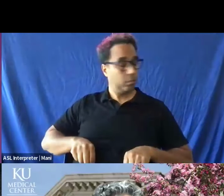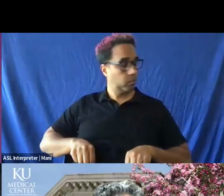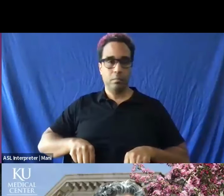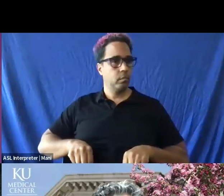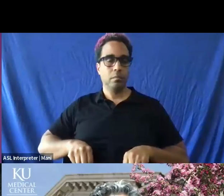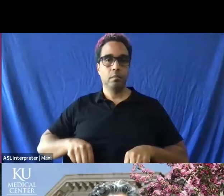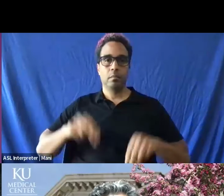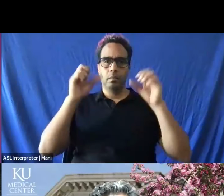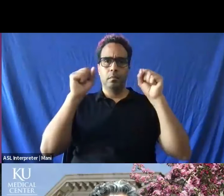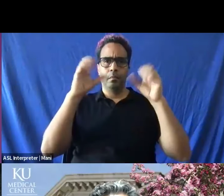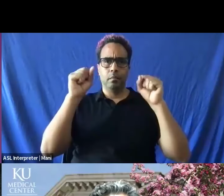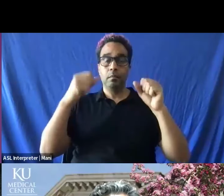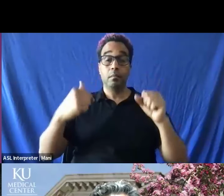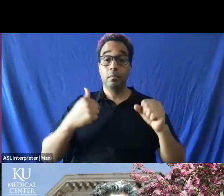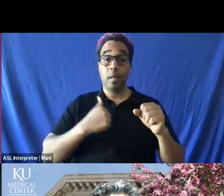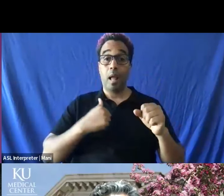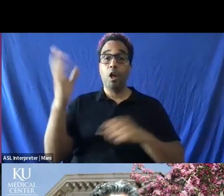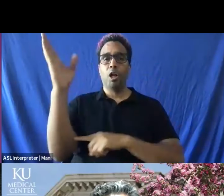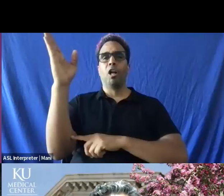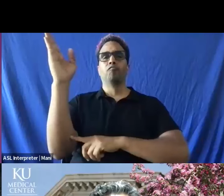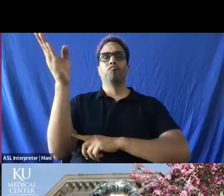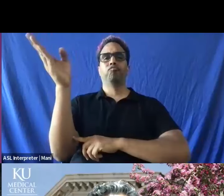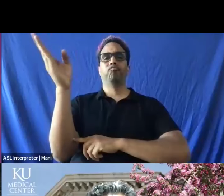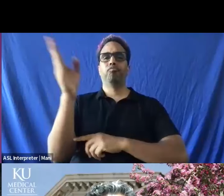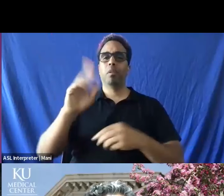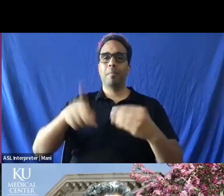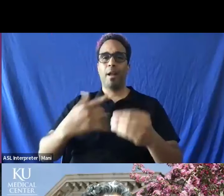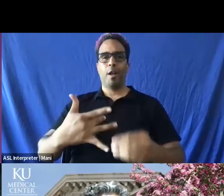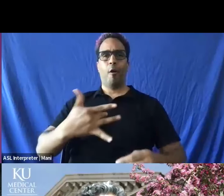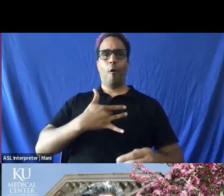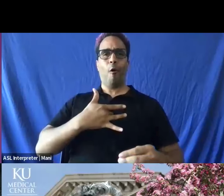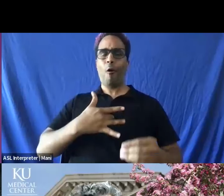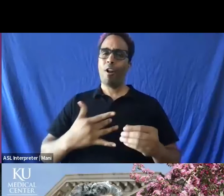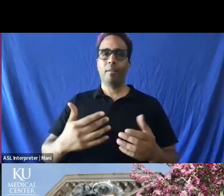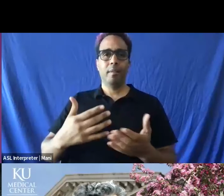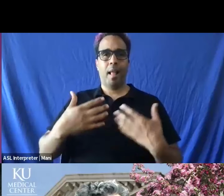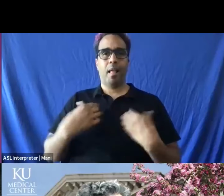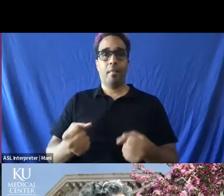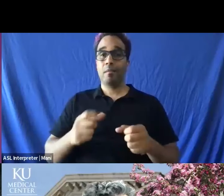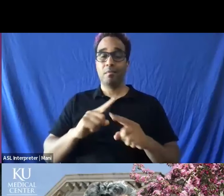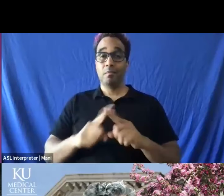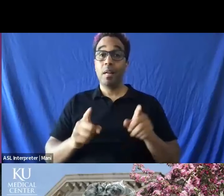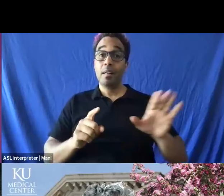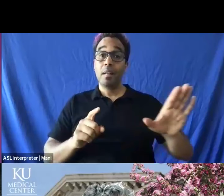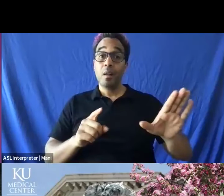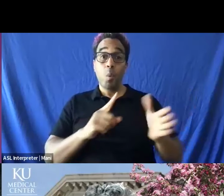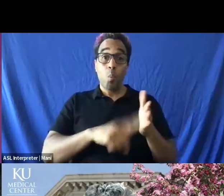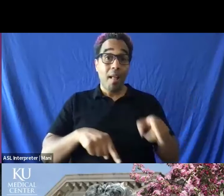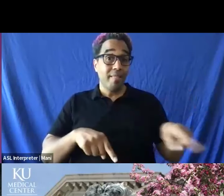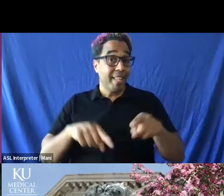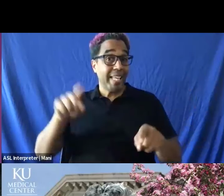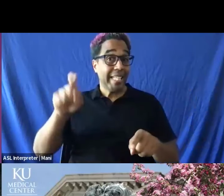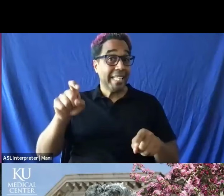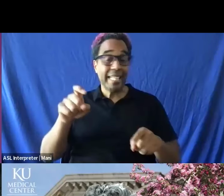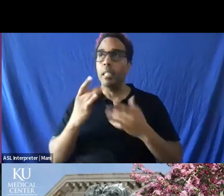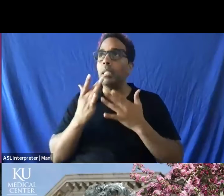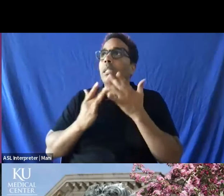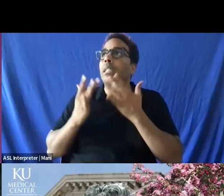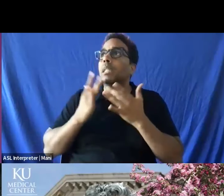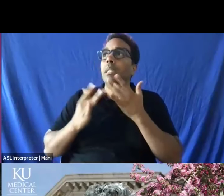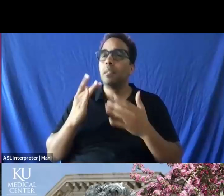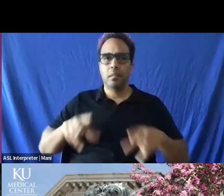not here. I'm here giving a talk about cardiovascular health, and the immediate needs of this community are so important.